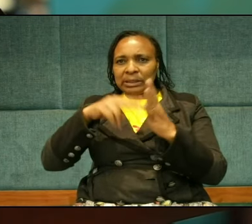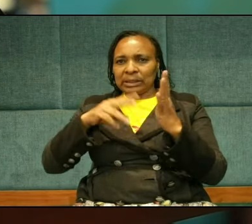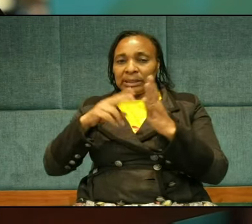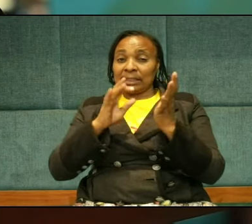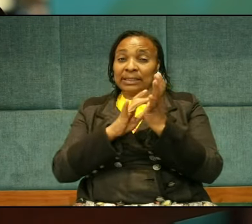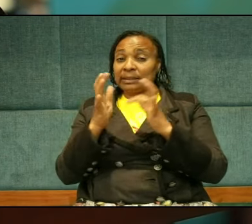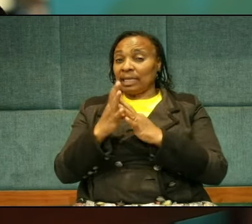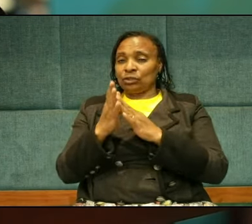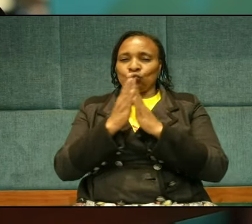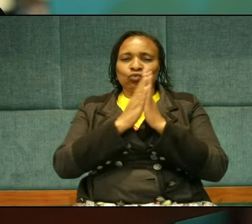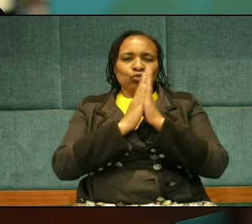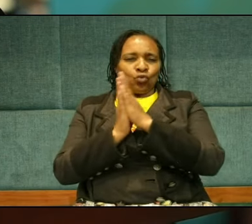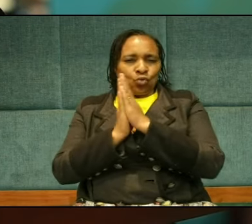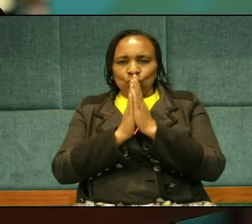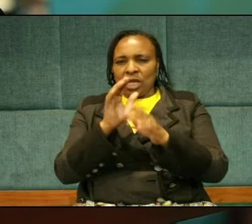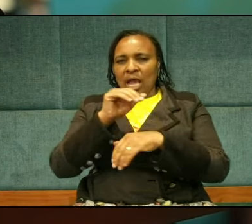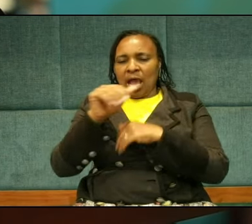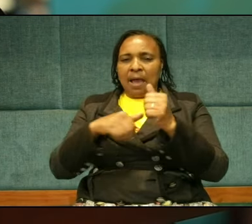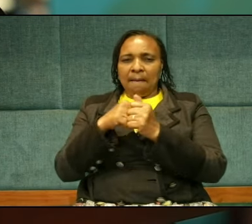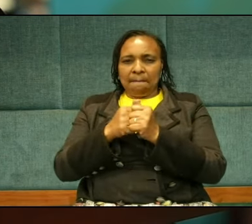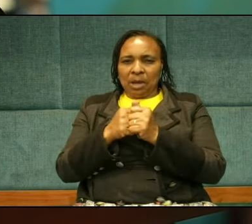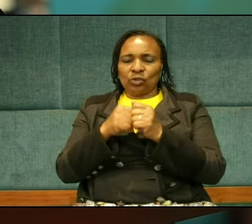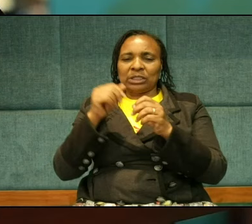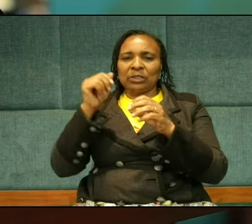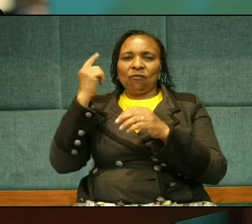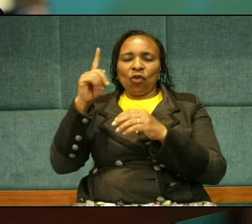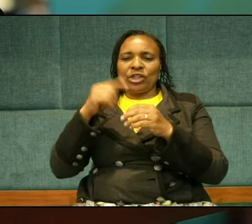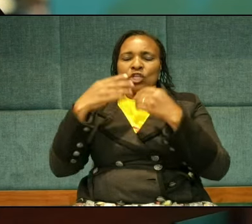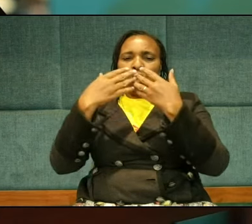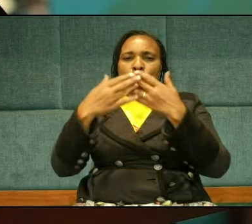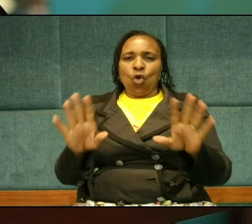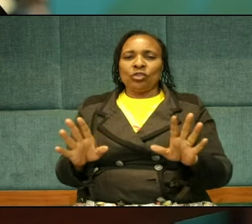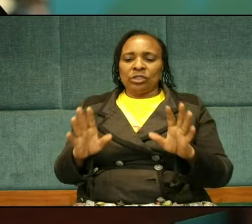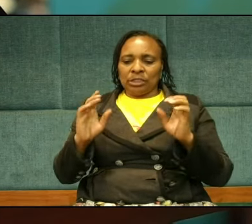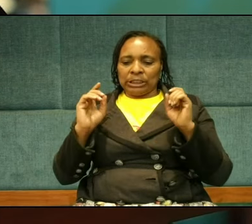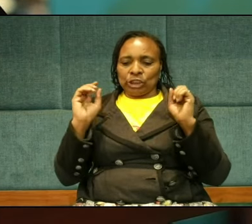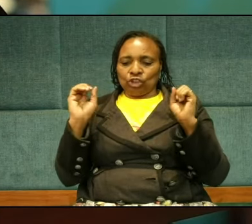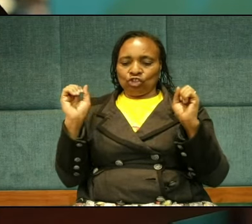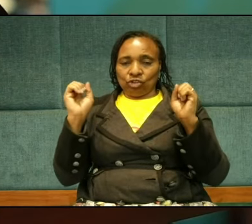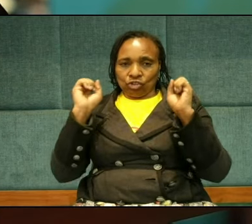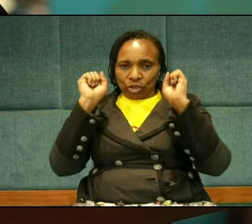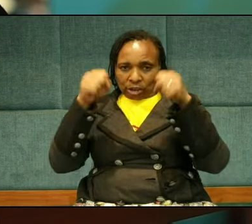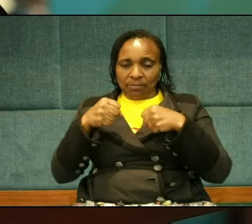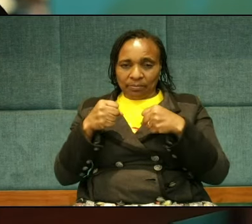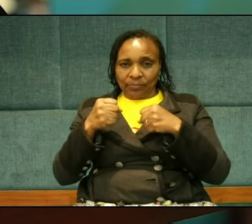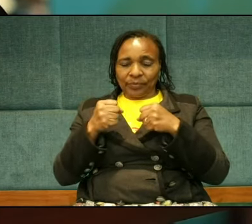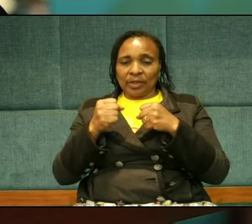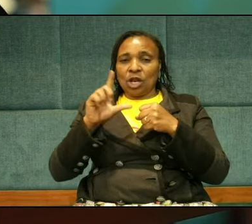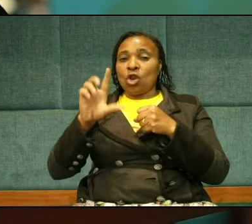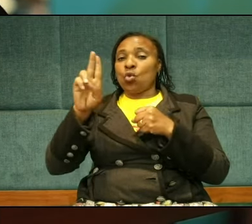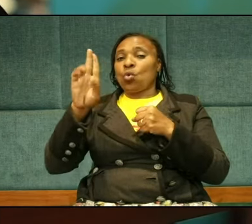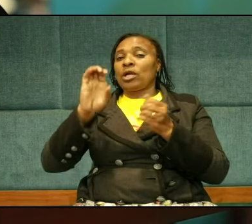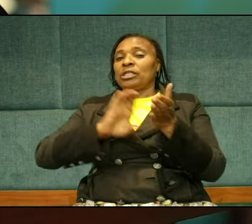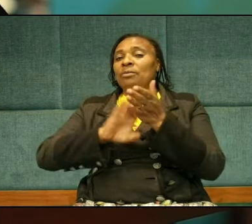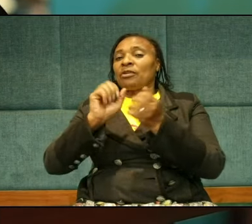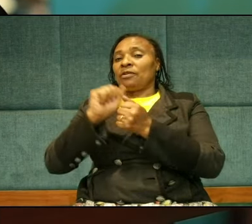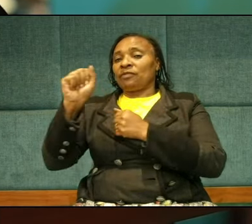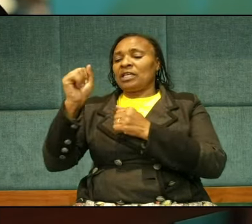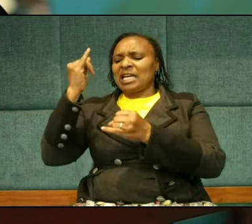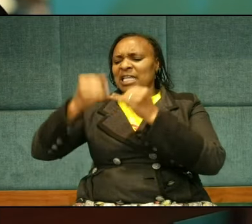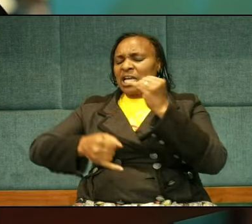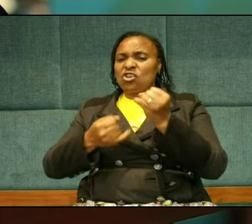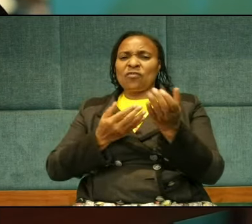Jesus' parable about the shepherd looking for the lost sheep in Luke 15. At the end of the worship